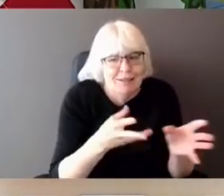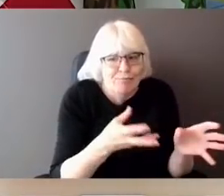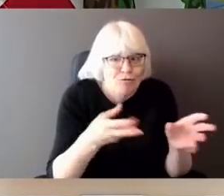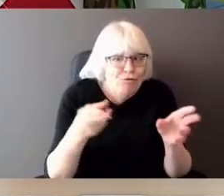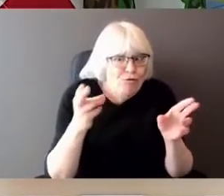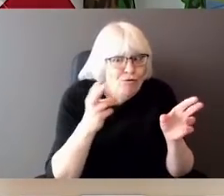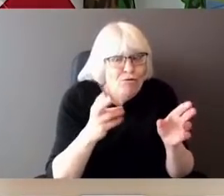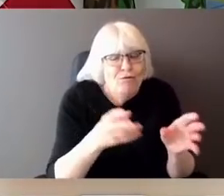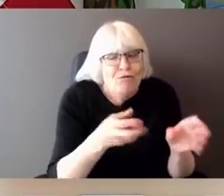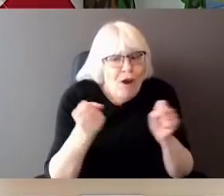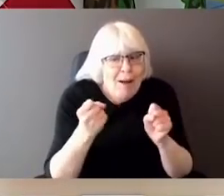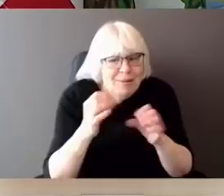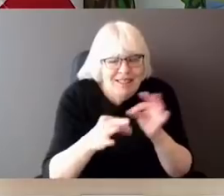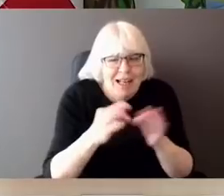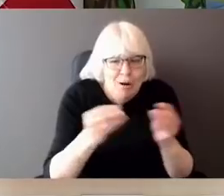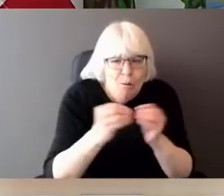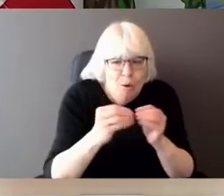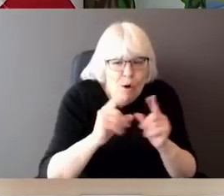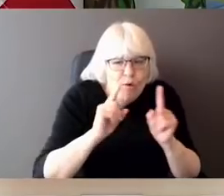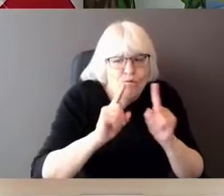a self-reported